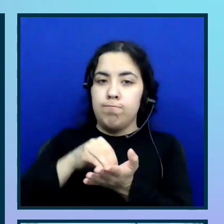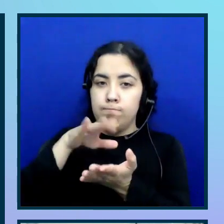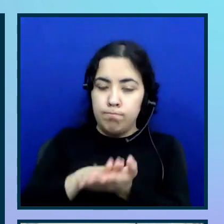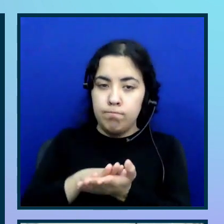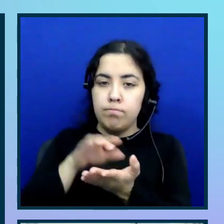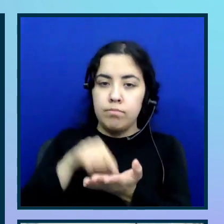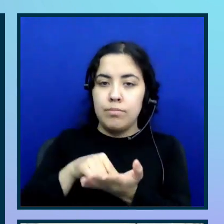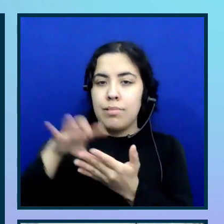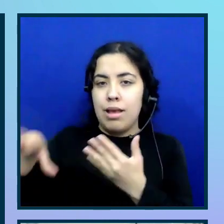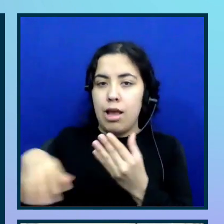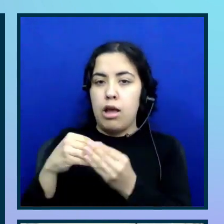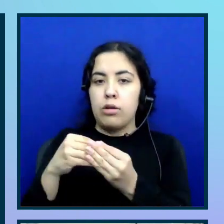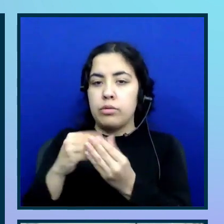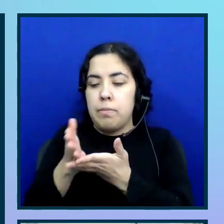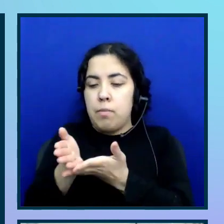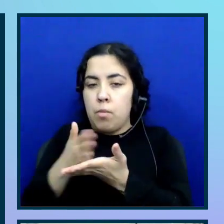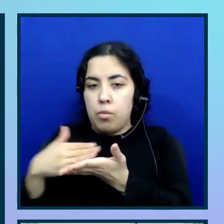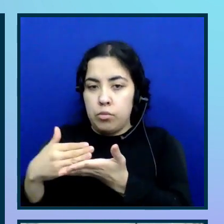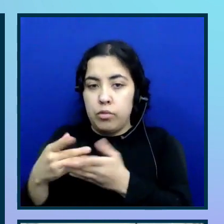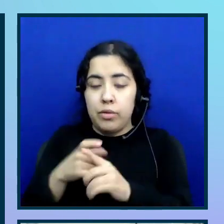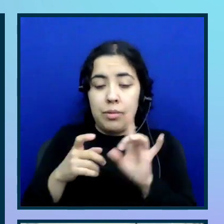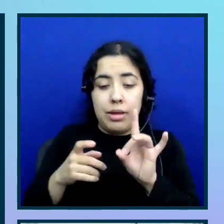that extra piece. So from